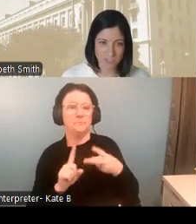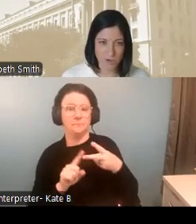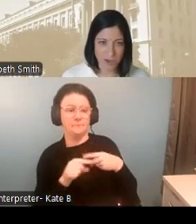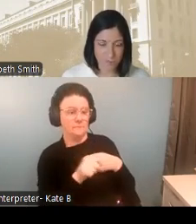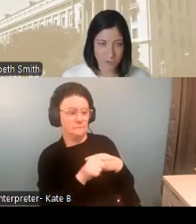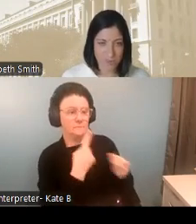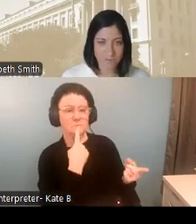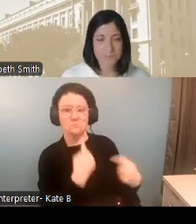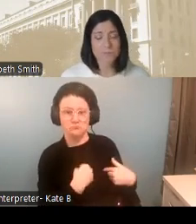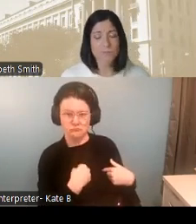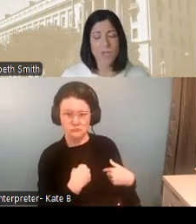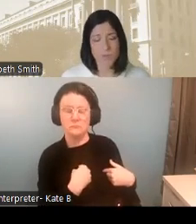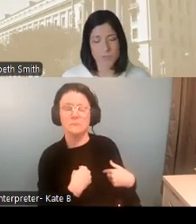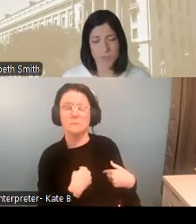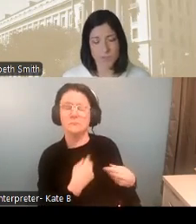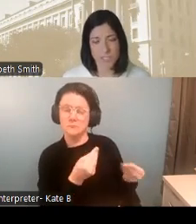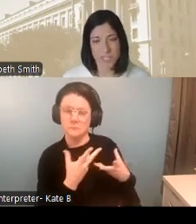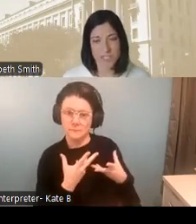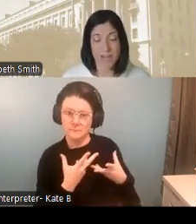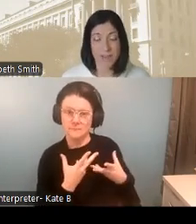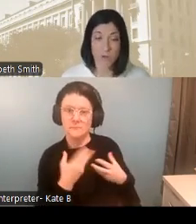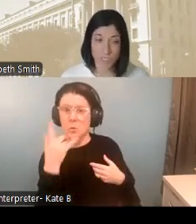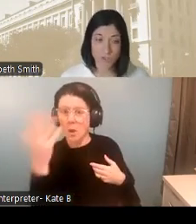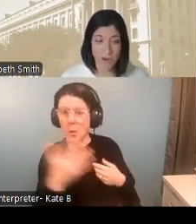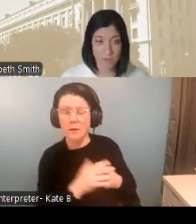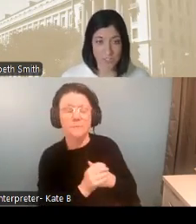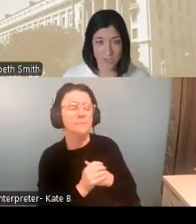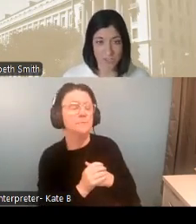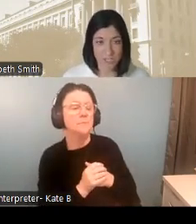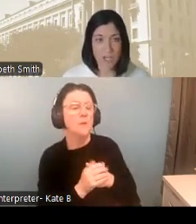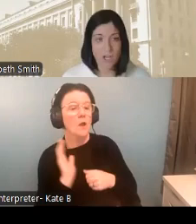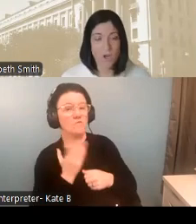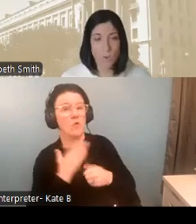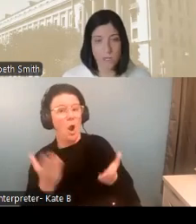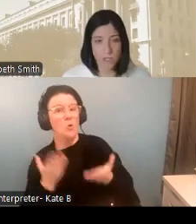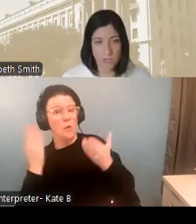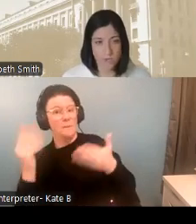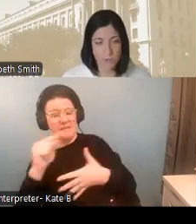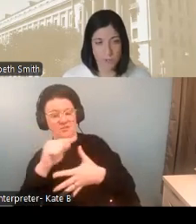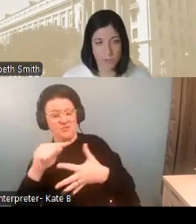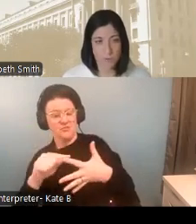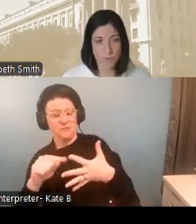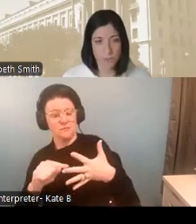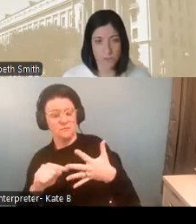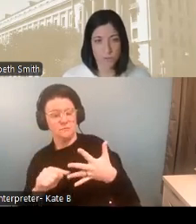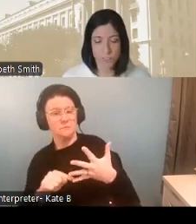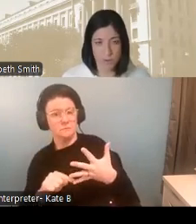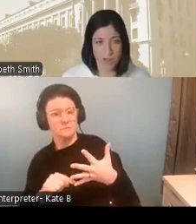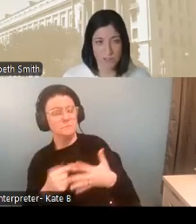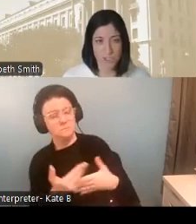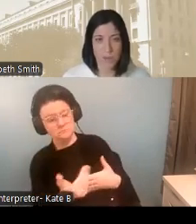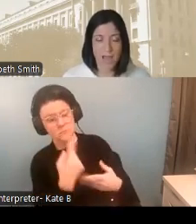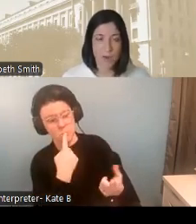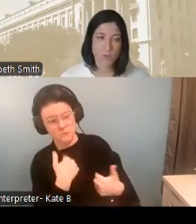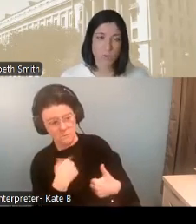respond to the draft report. And what this looks like is that for each recommendation, we are looking for you to